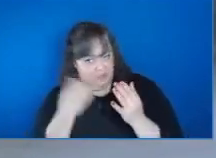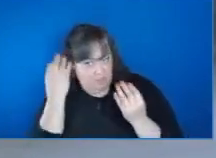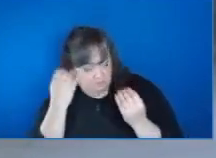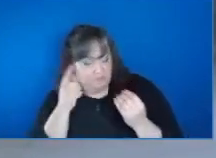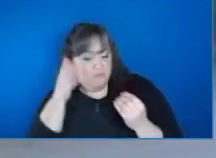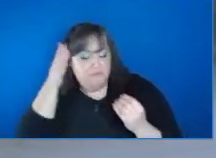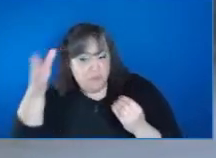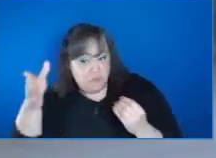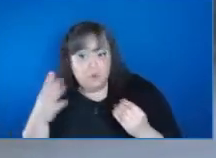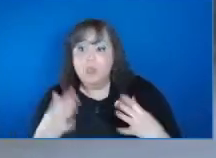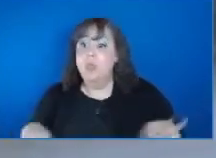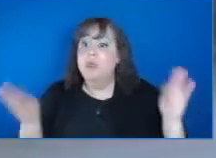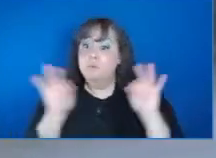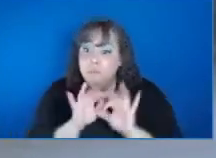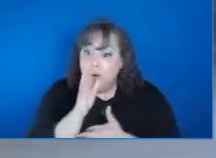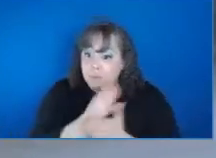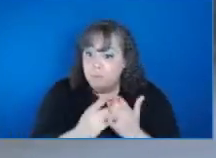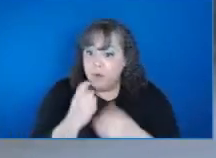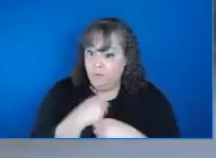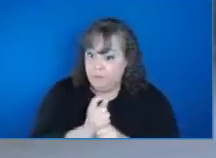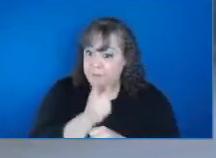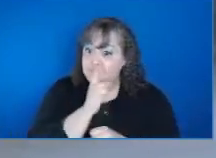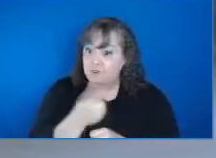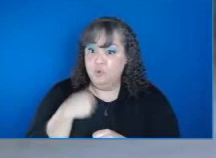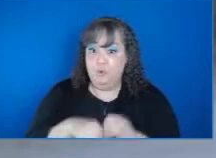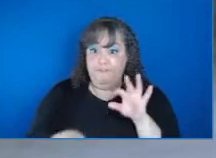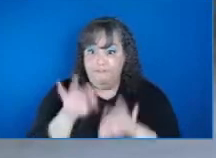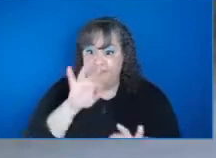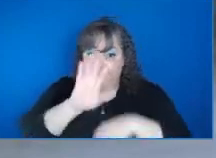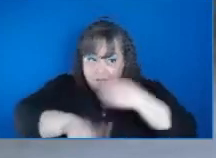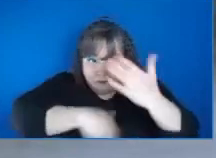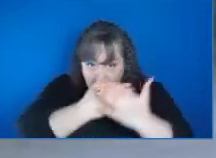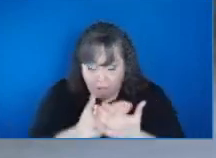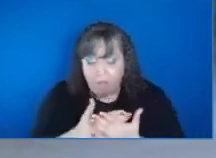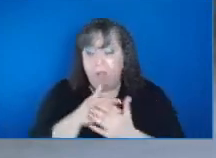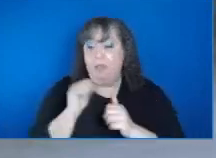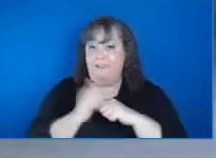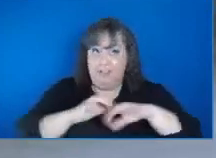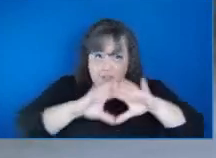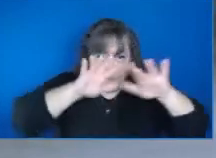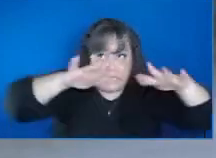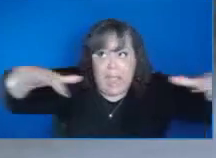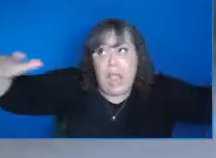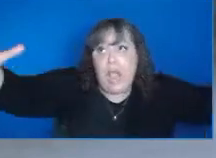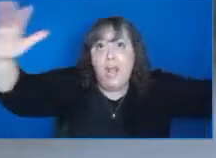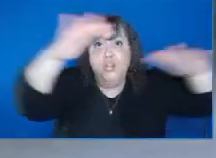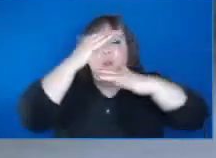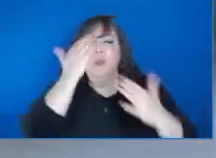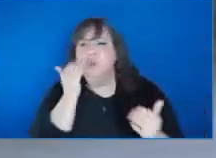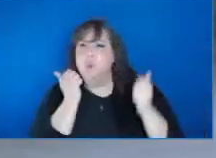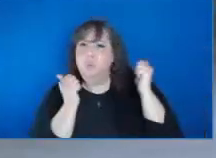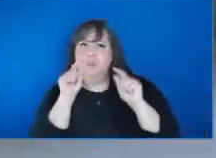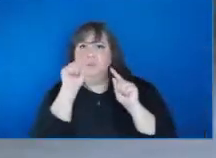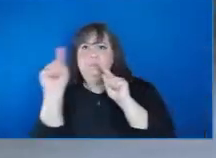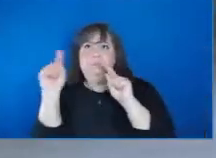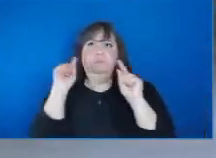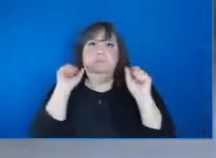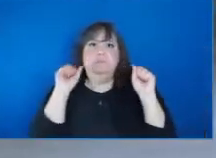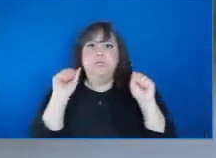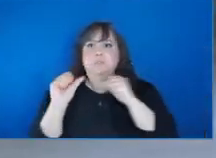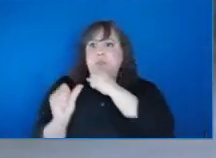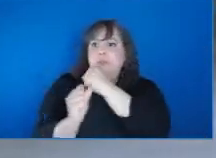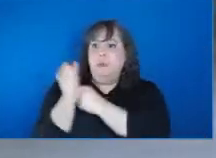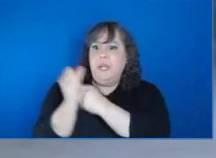as I said, to make sure we find all of the asteroids and then we know which ones are potential threat. Okay. Right now we know all